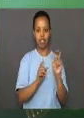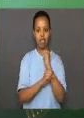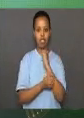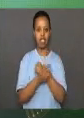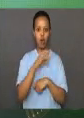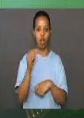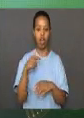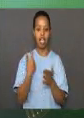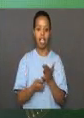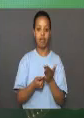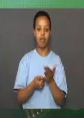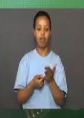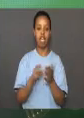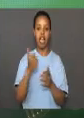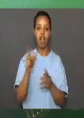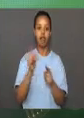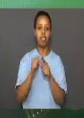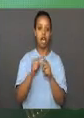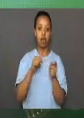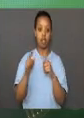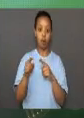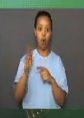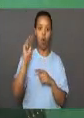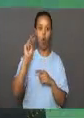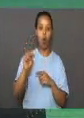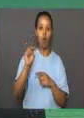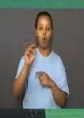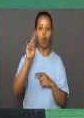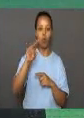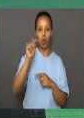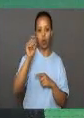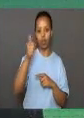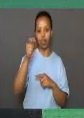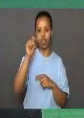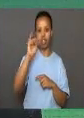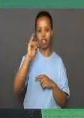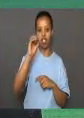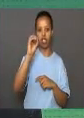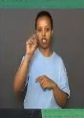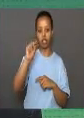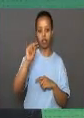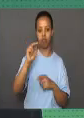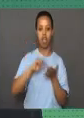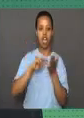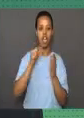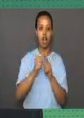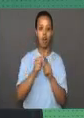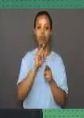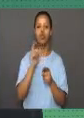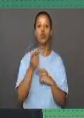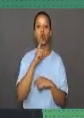is meant by the term mutation. We will begin by determining